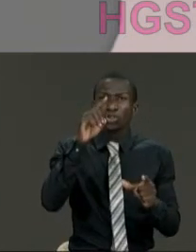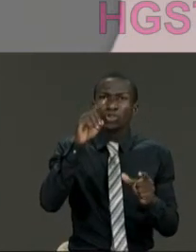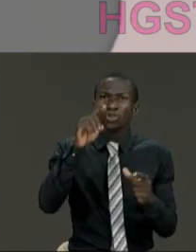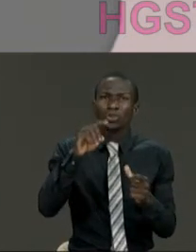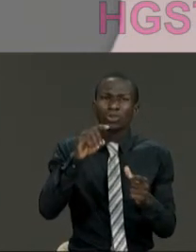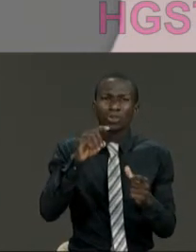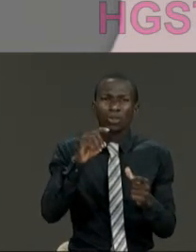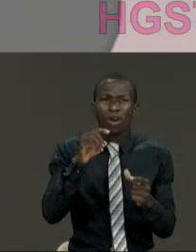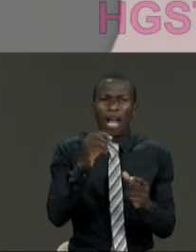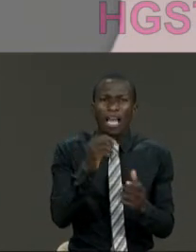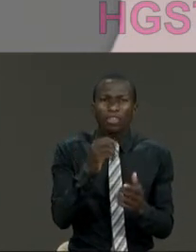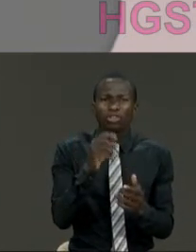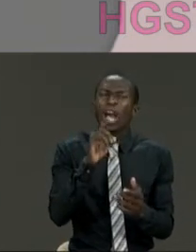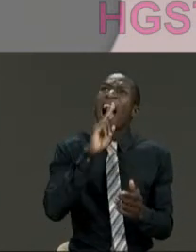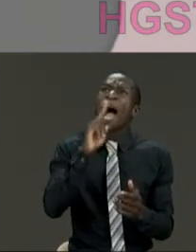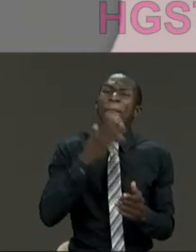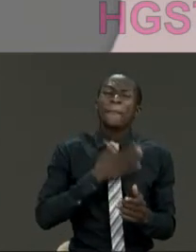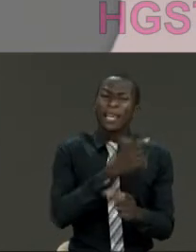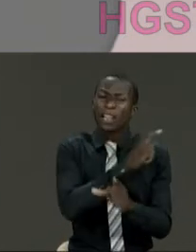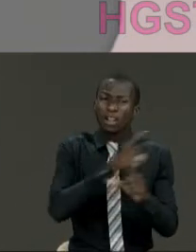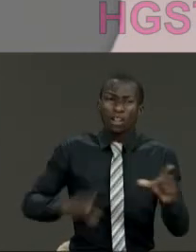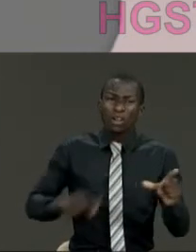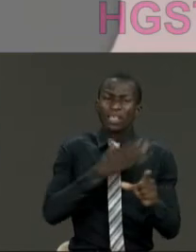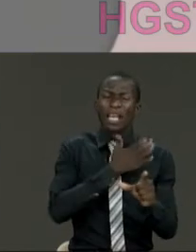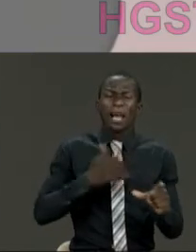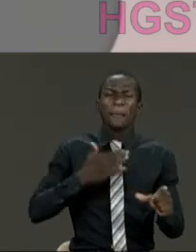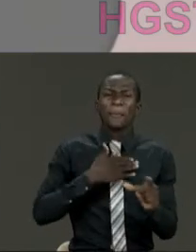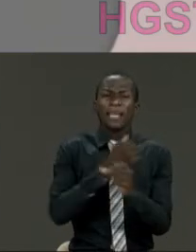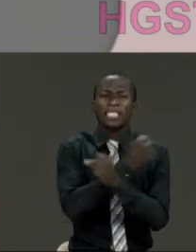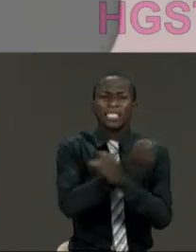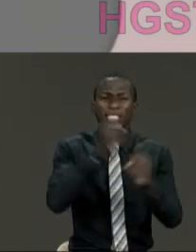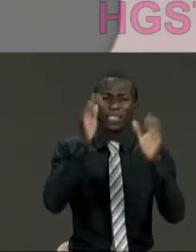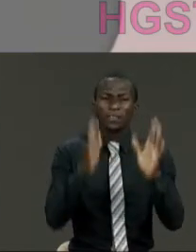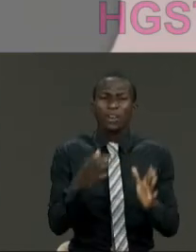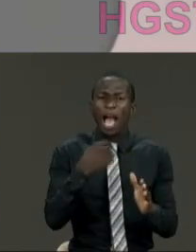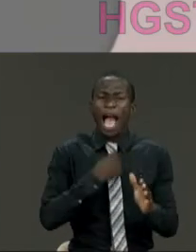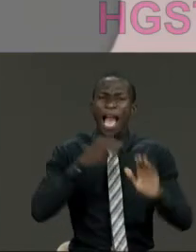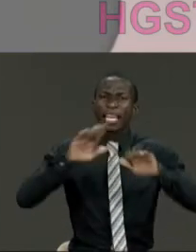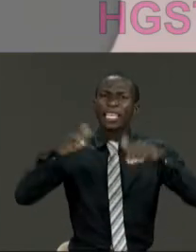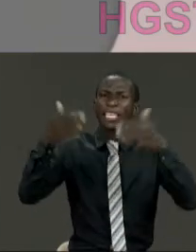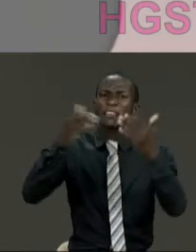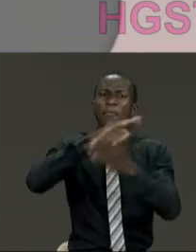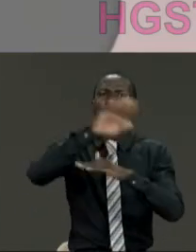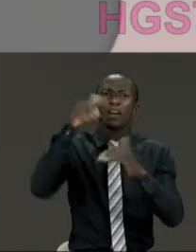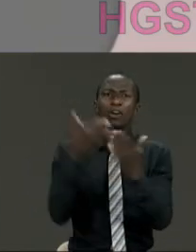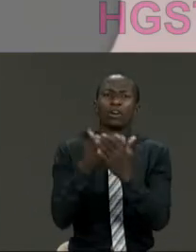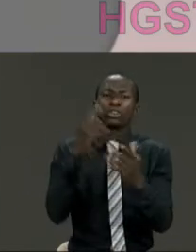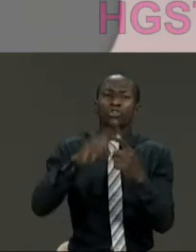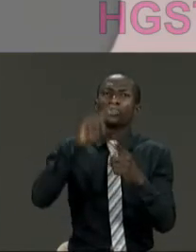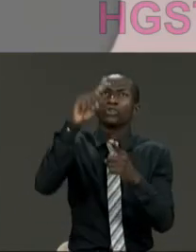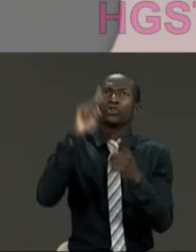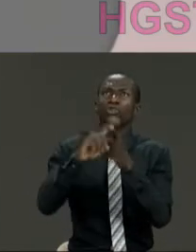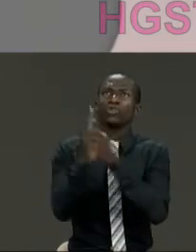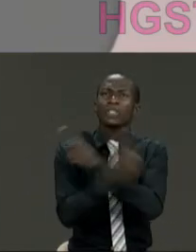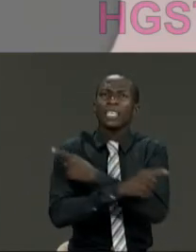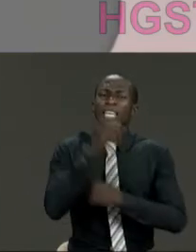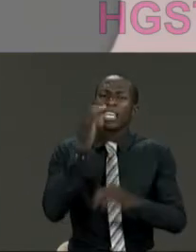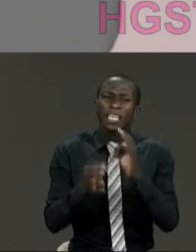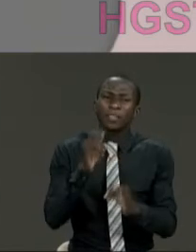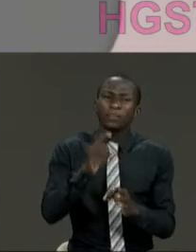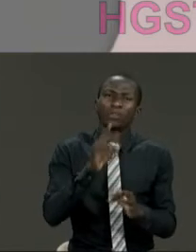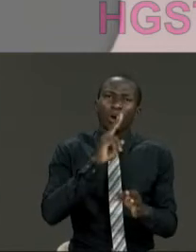the third day. I know you are my Lord and my Savior. I give my all to you today, and I begin to serve you. If you are ready, please bow